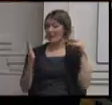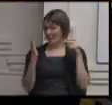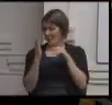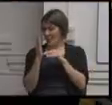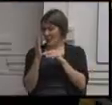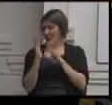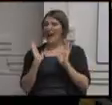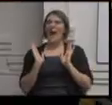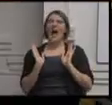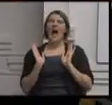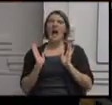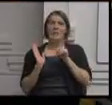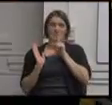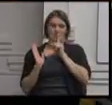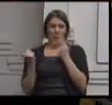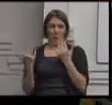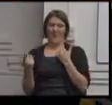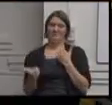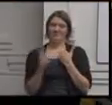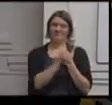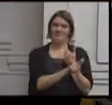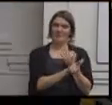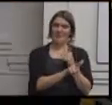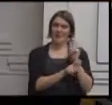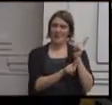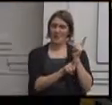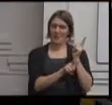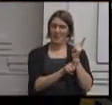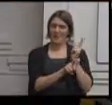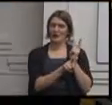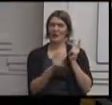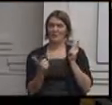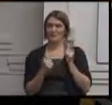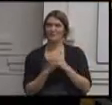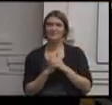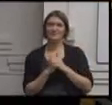I'll let that one go until Patrick does his